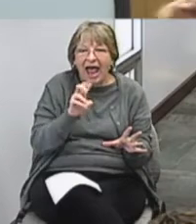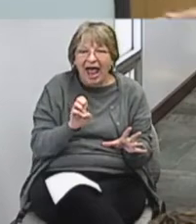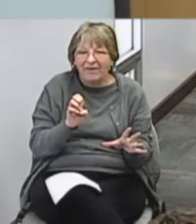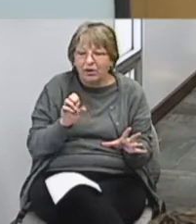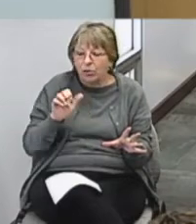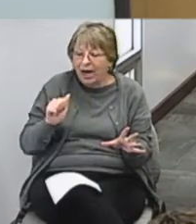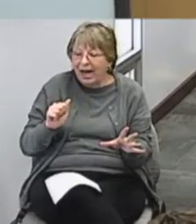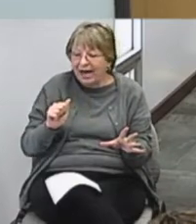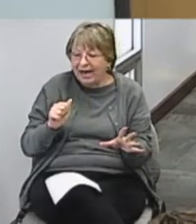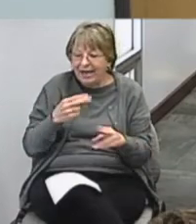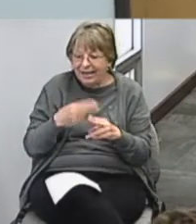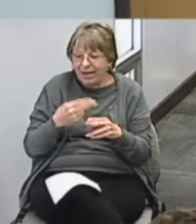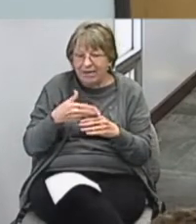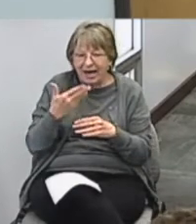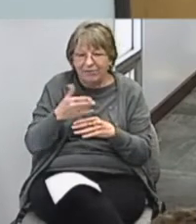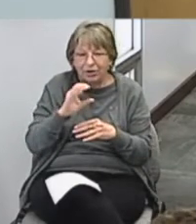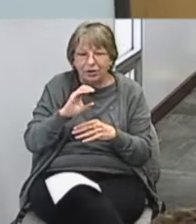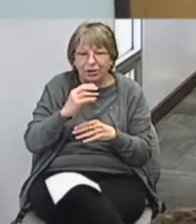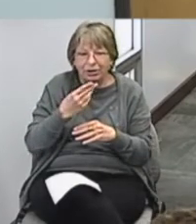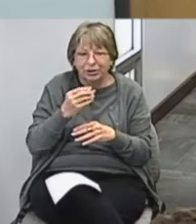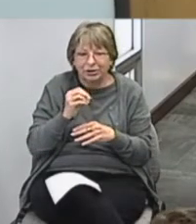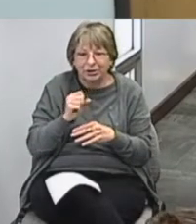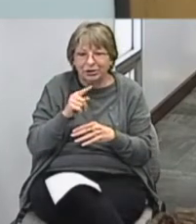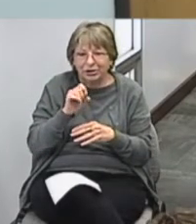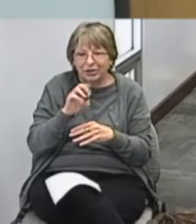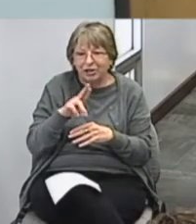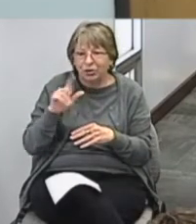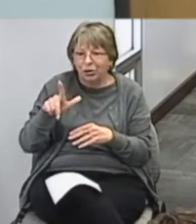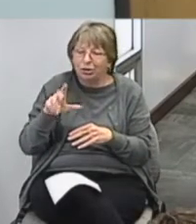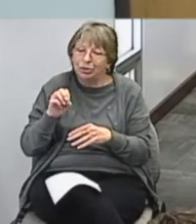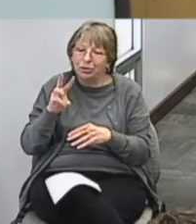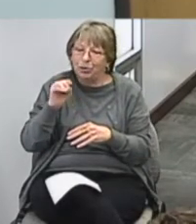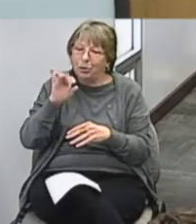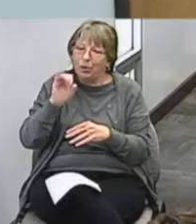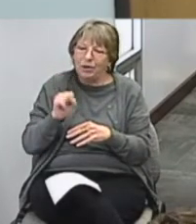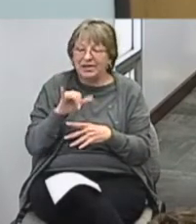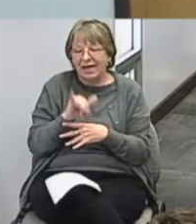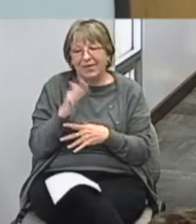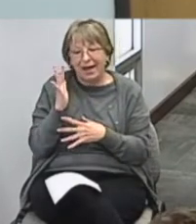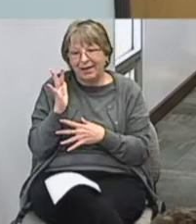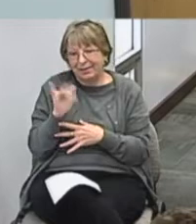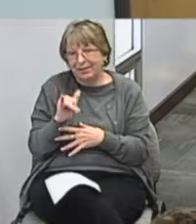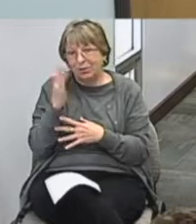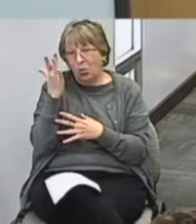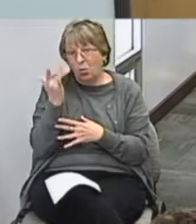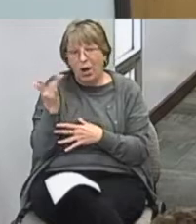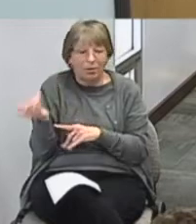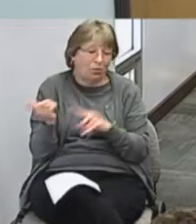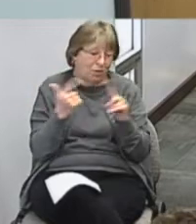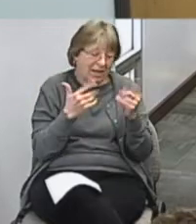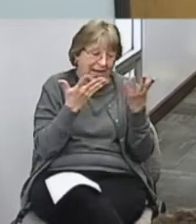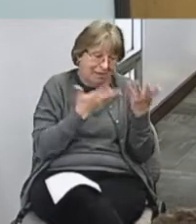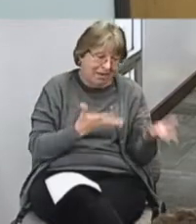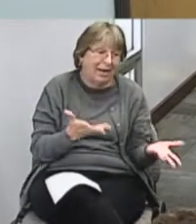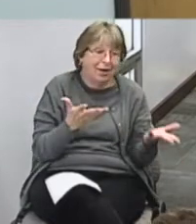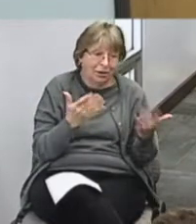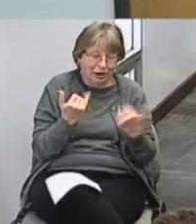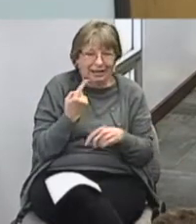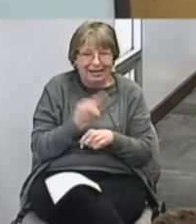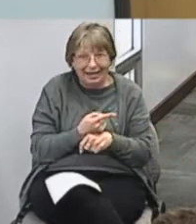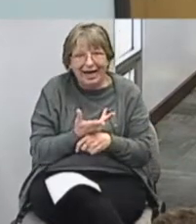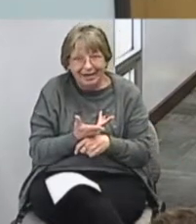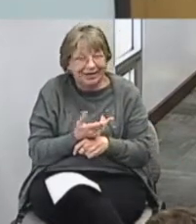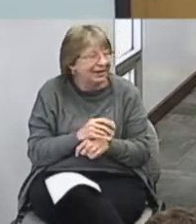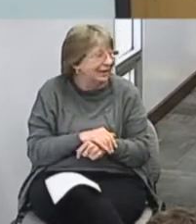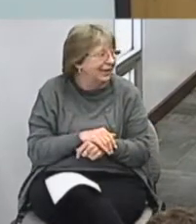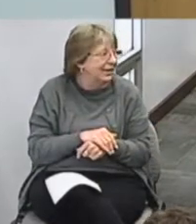after Chester Lewis. And that's what brings us up when this window opened now to, you know, when Chris brought his agenda up.